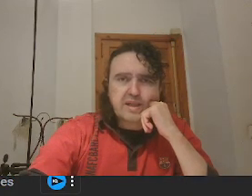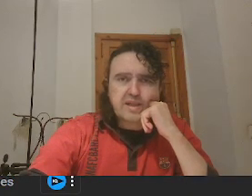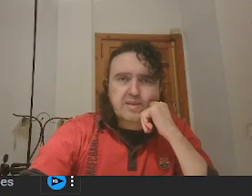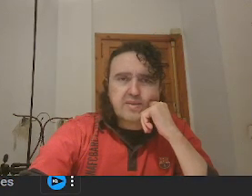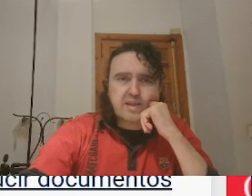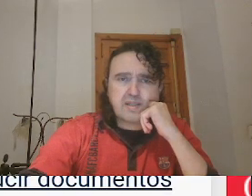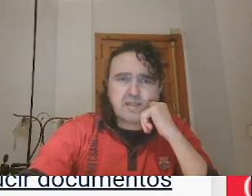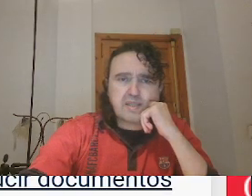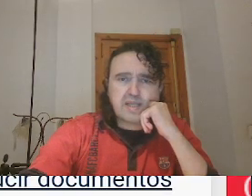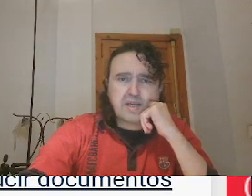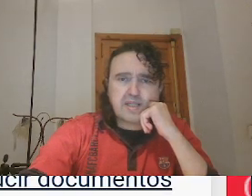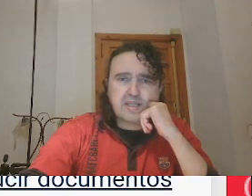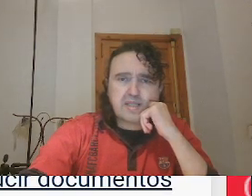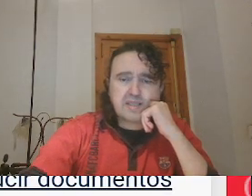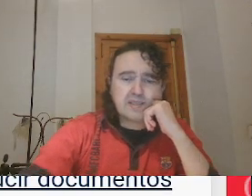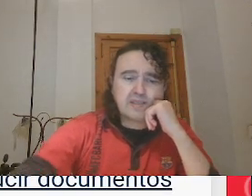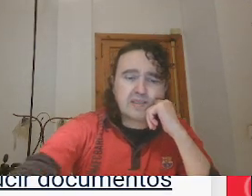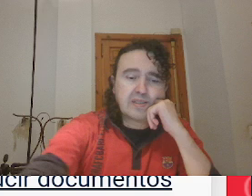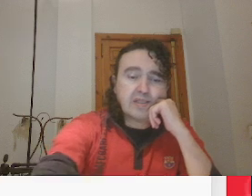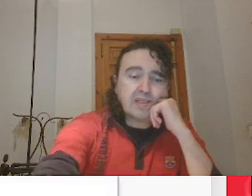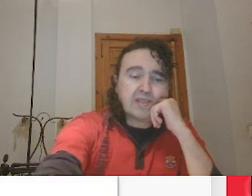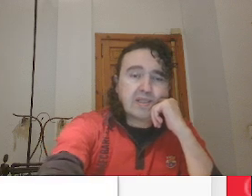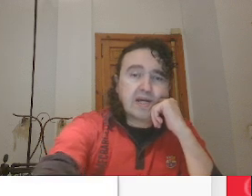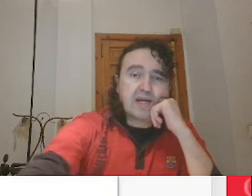Let's check it together. Tallarines.